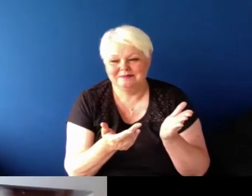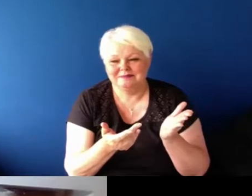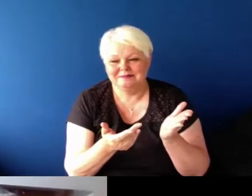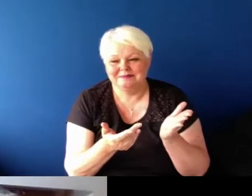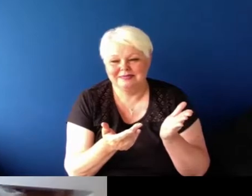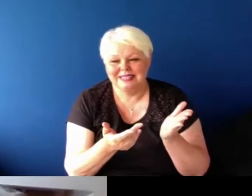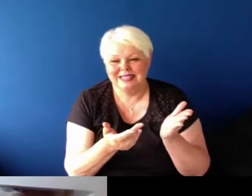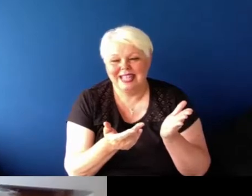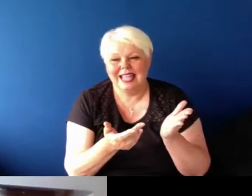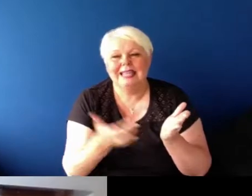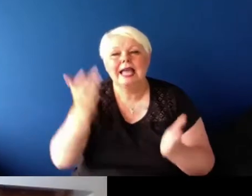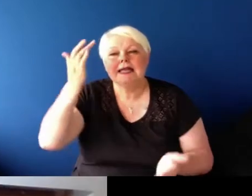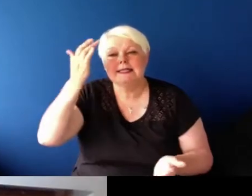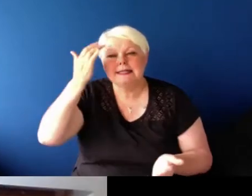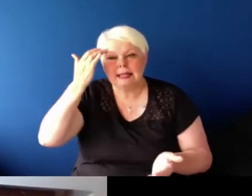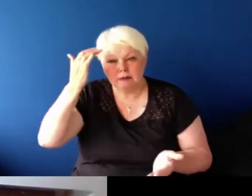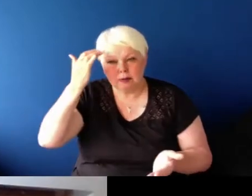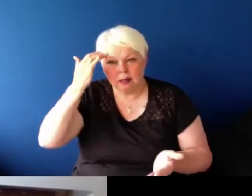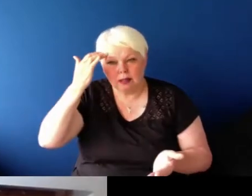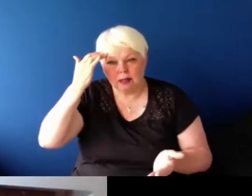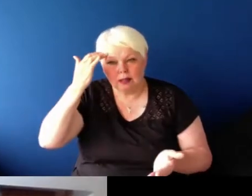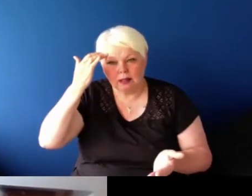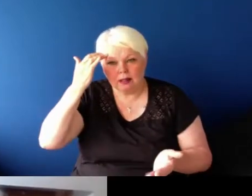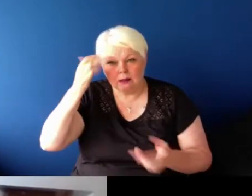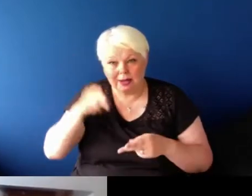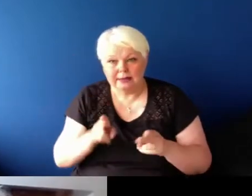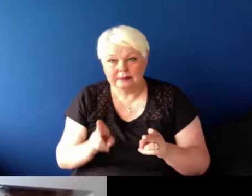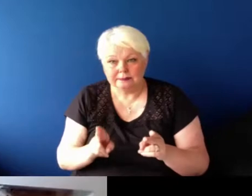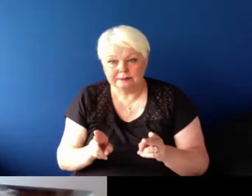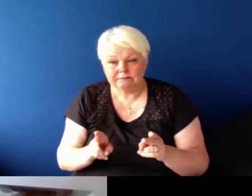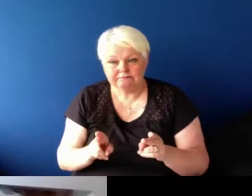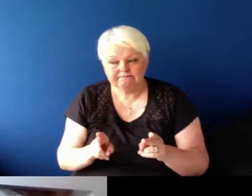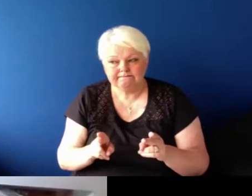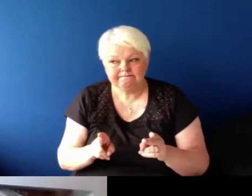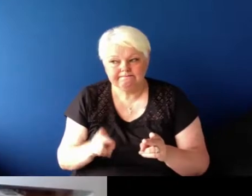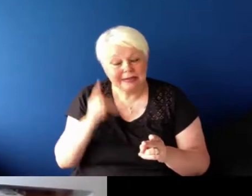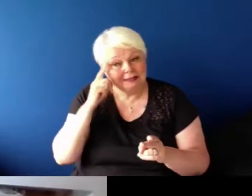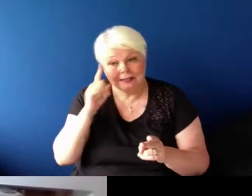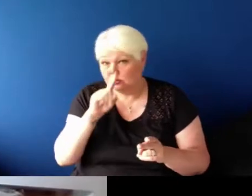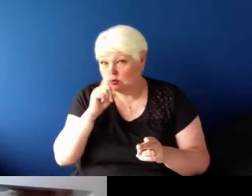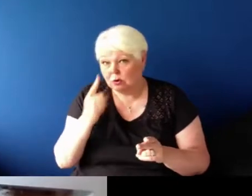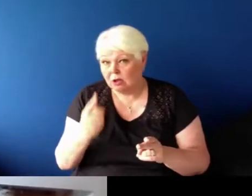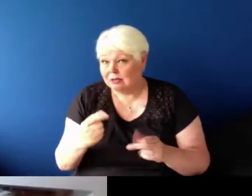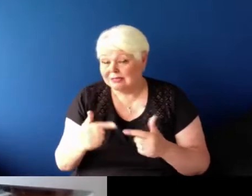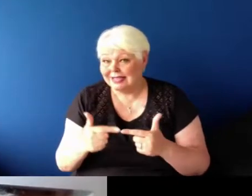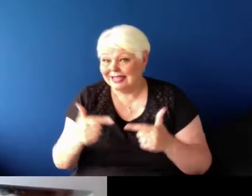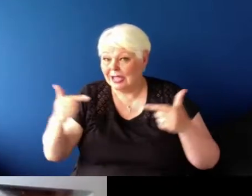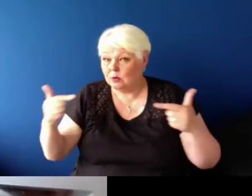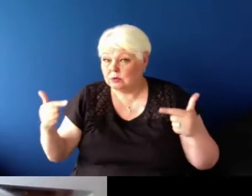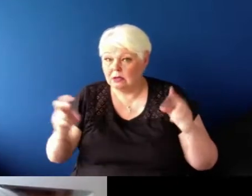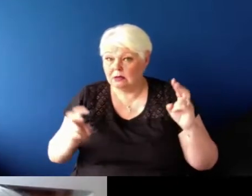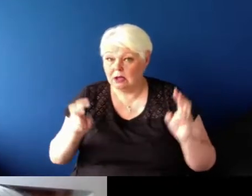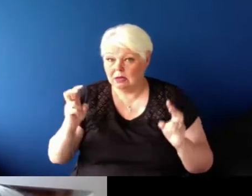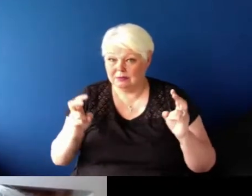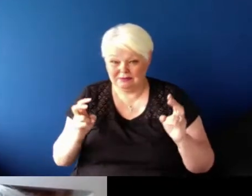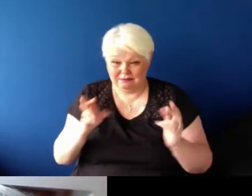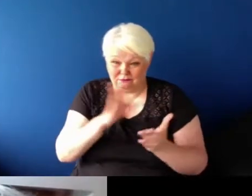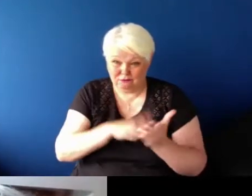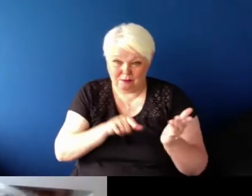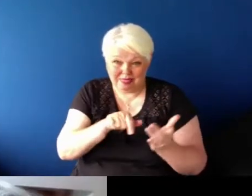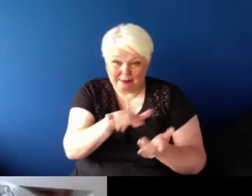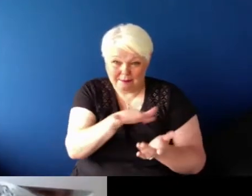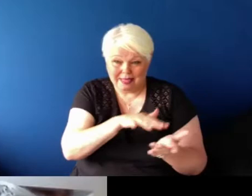in a cerebral way. So I think you can't counter an argument that comes like that